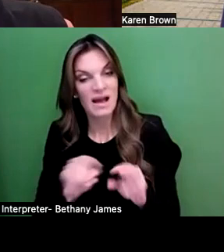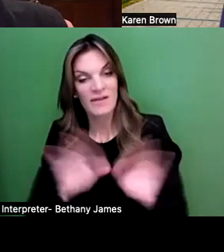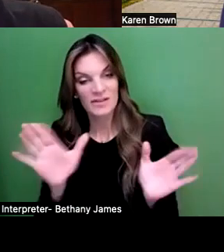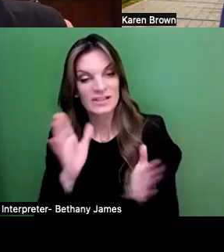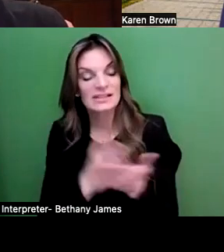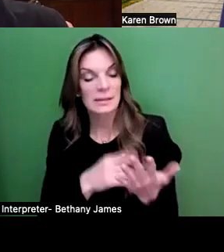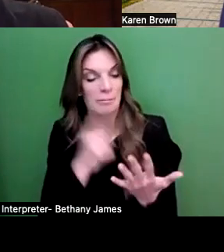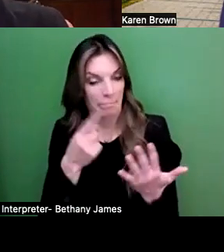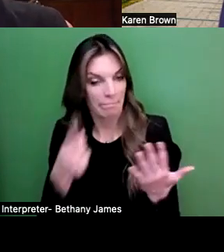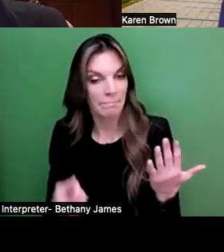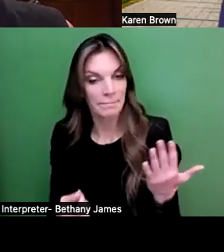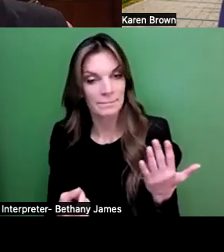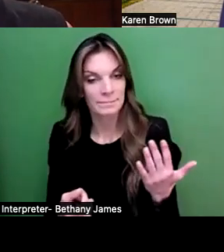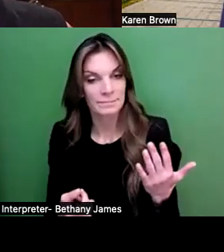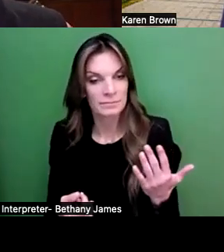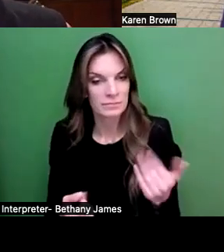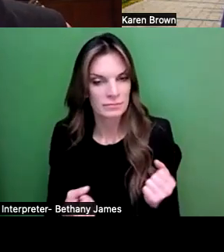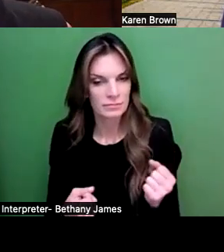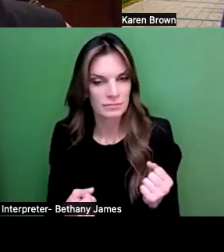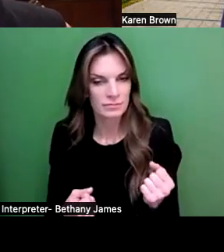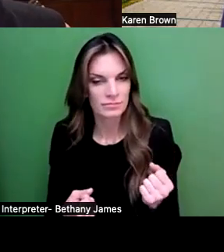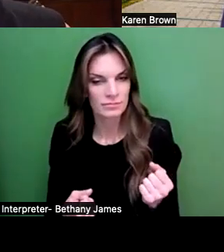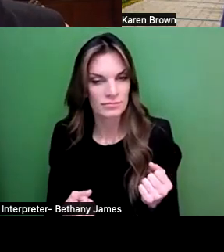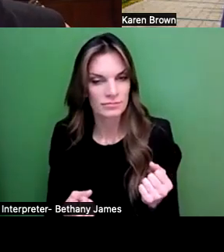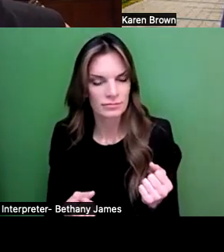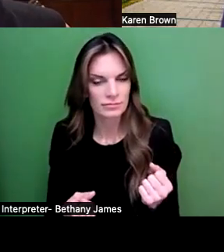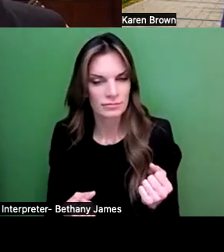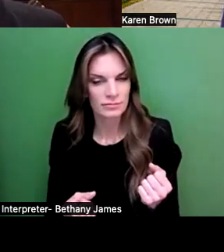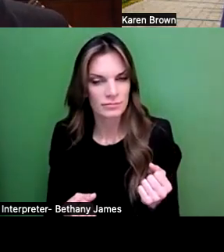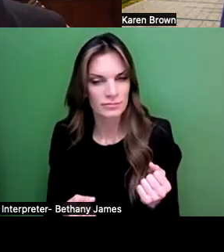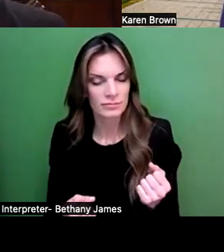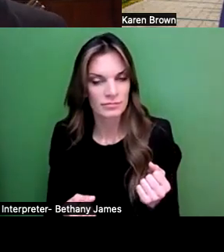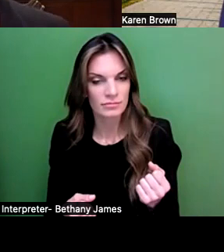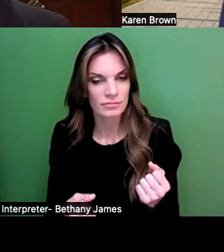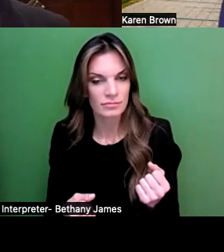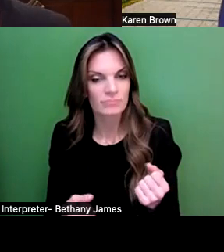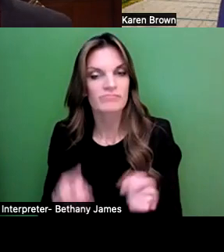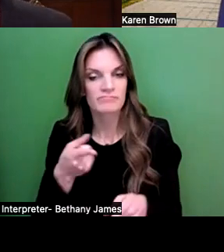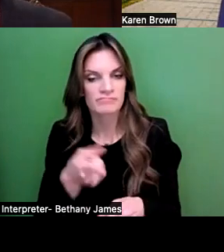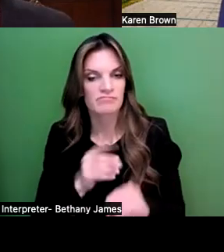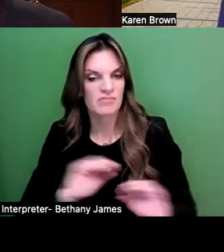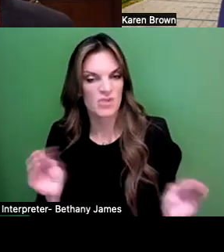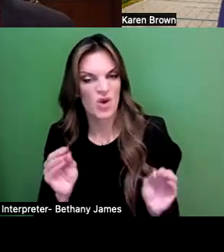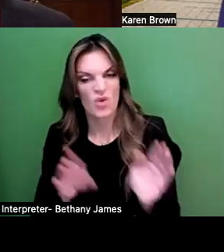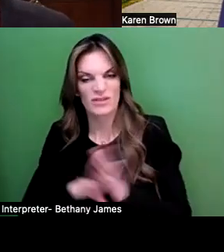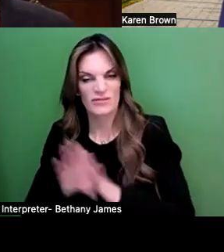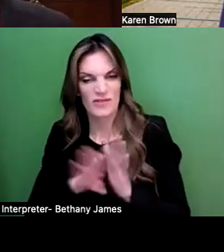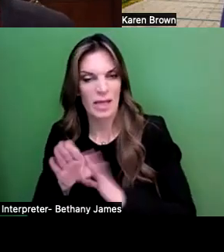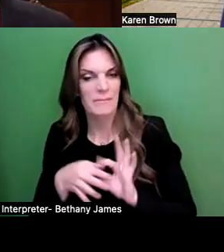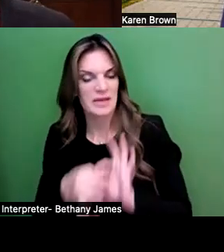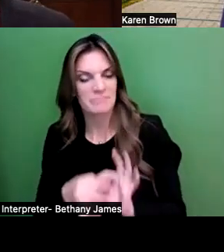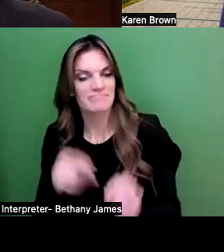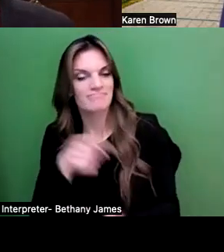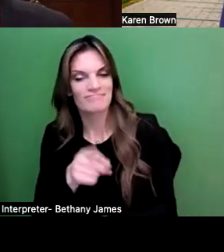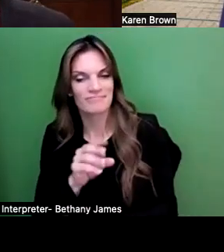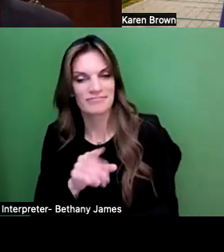development elements around, and he took his plans and he left. And I called him and I asked